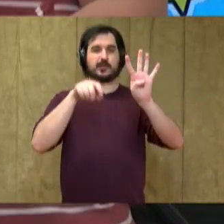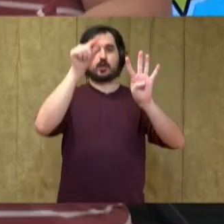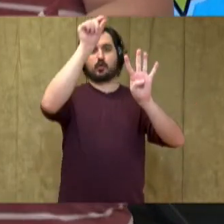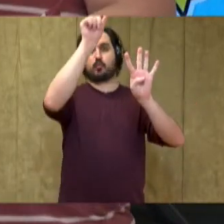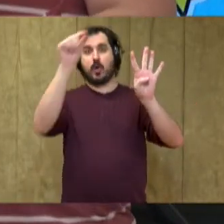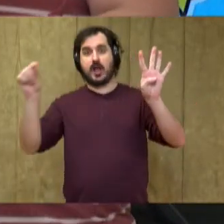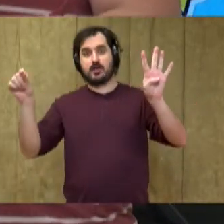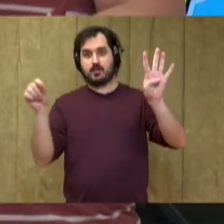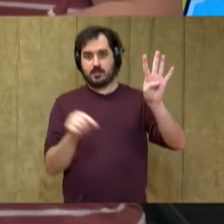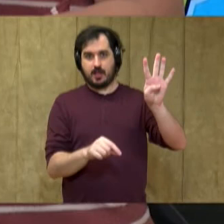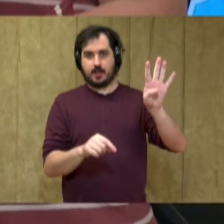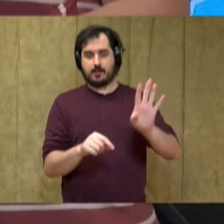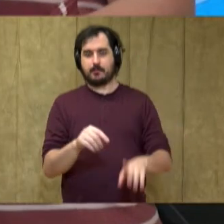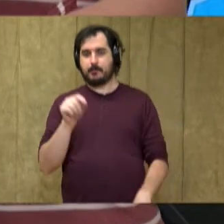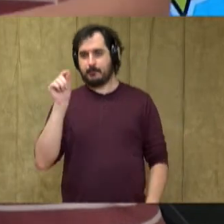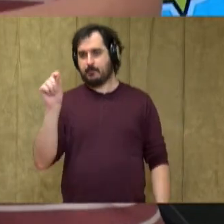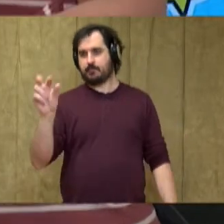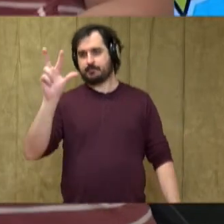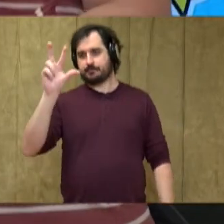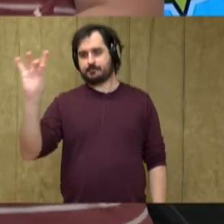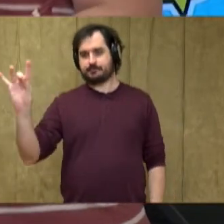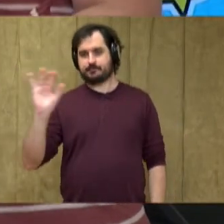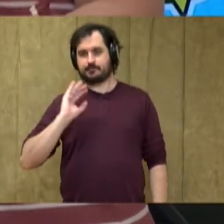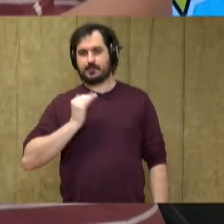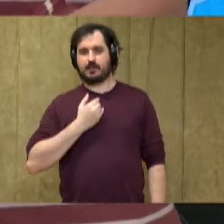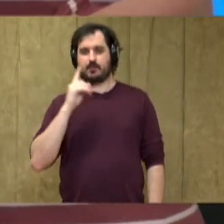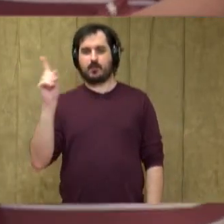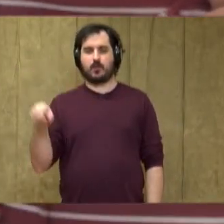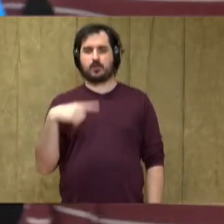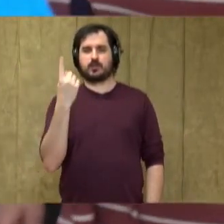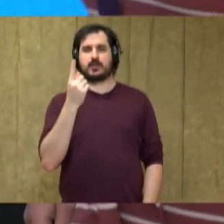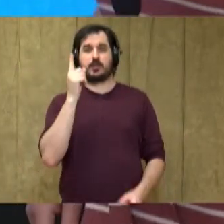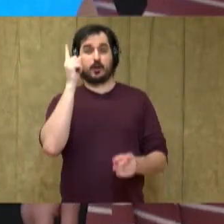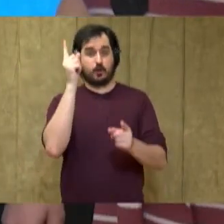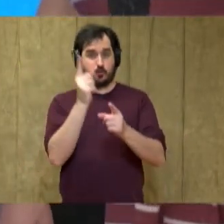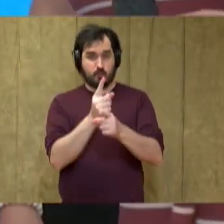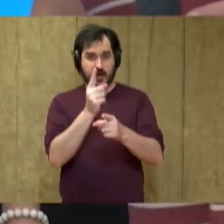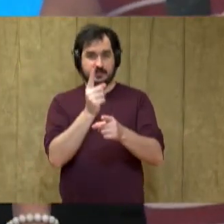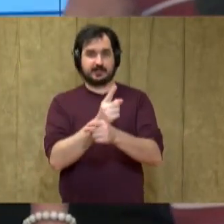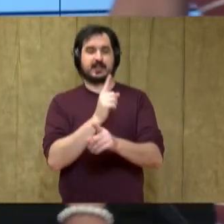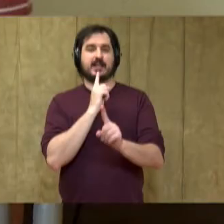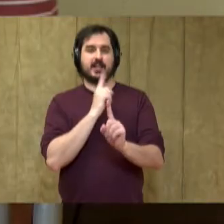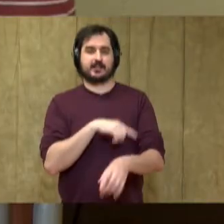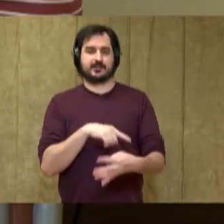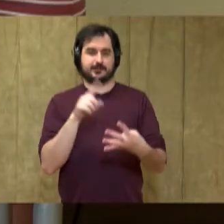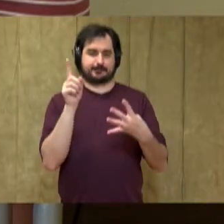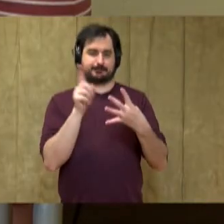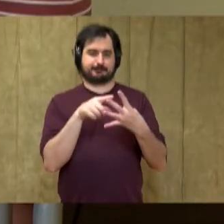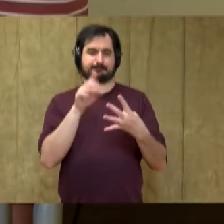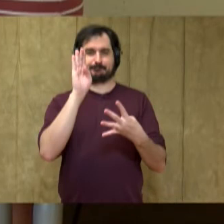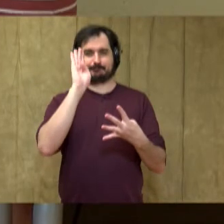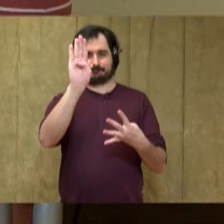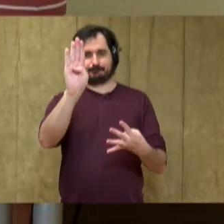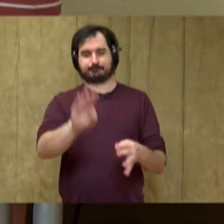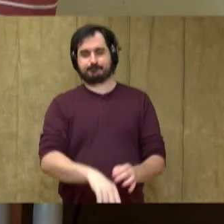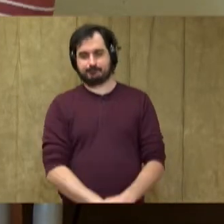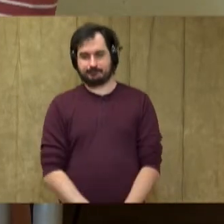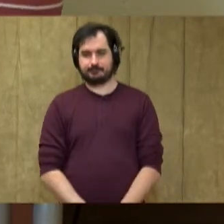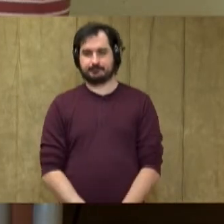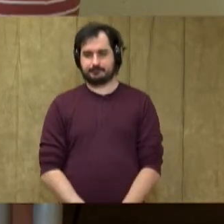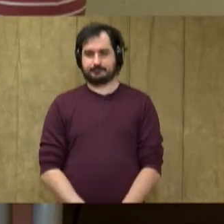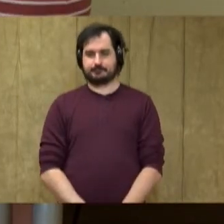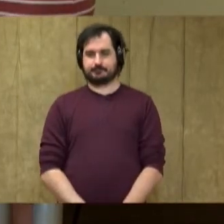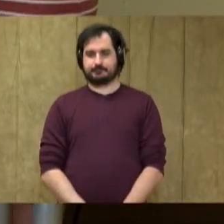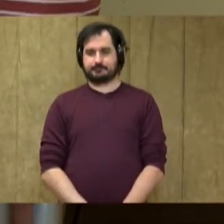not less than. So our only correct answer would be option B. All right,